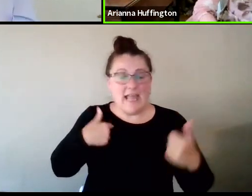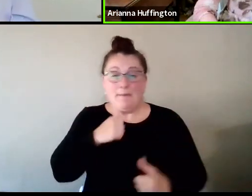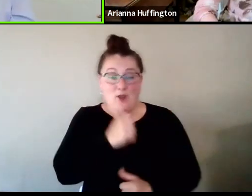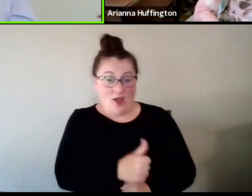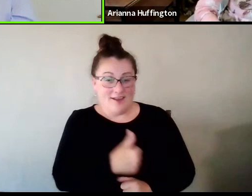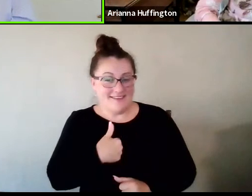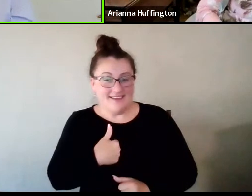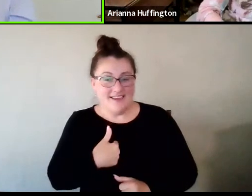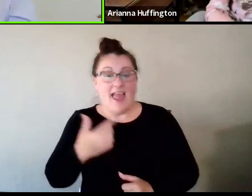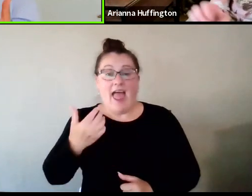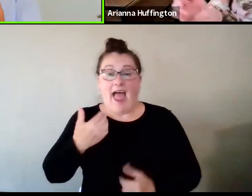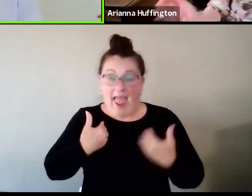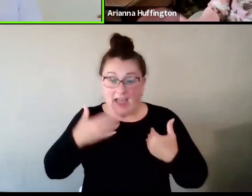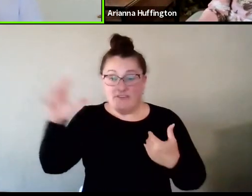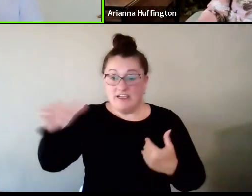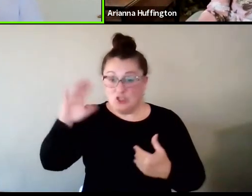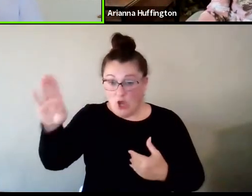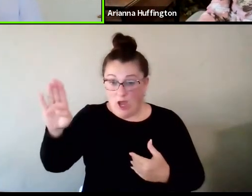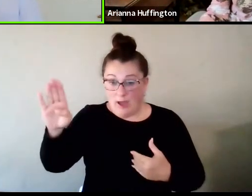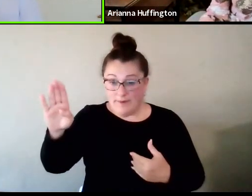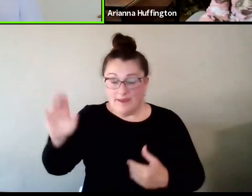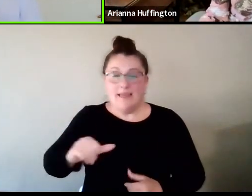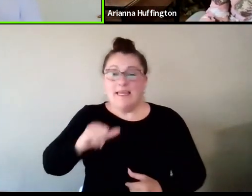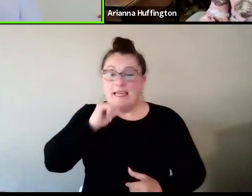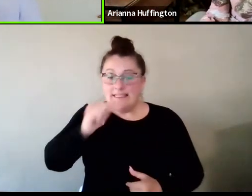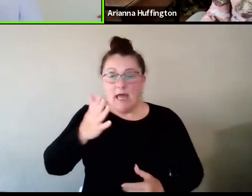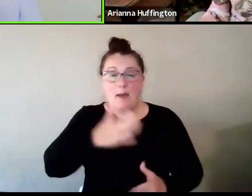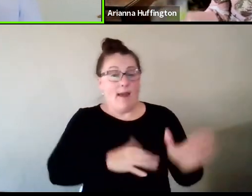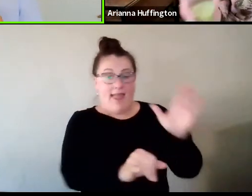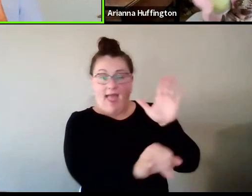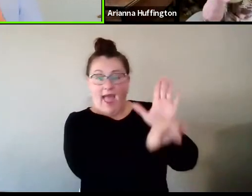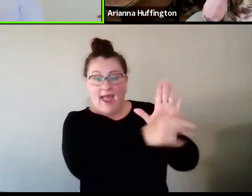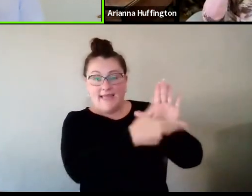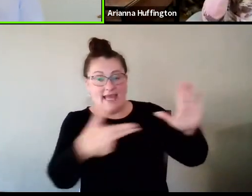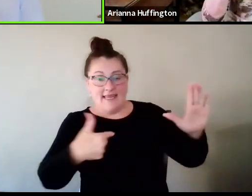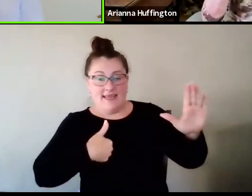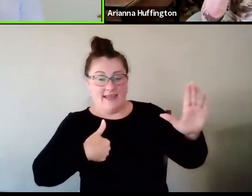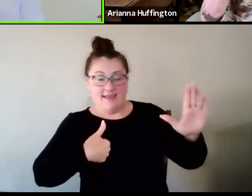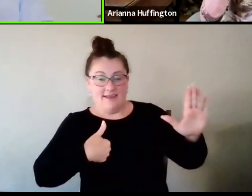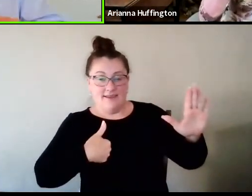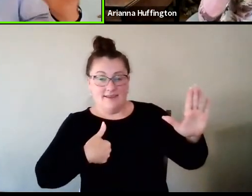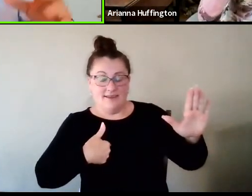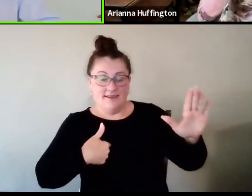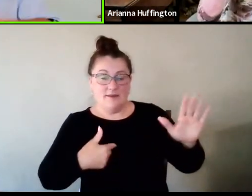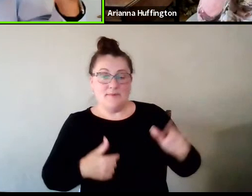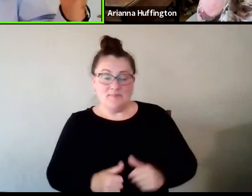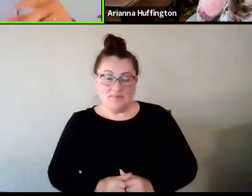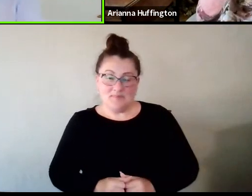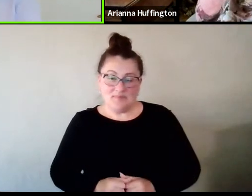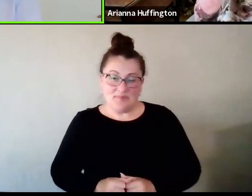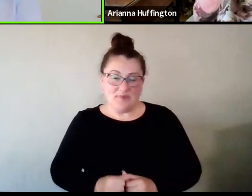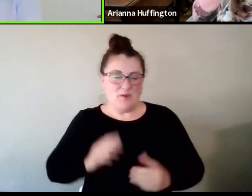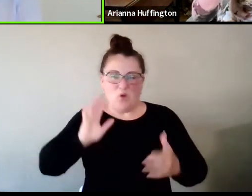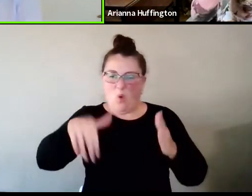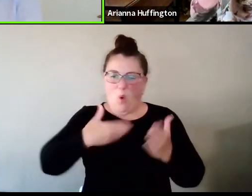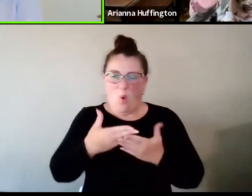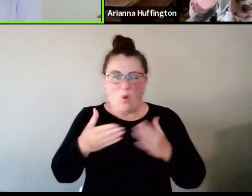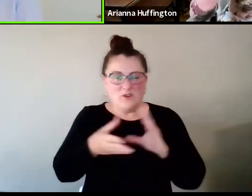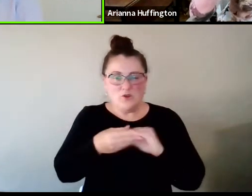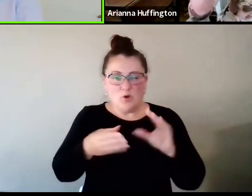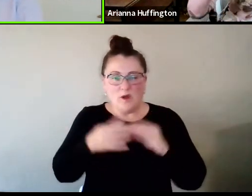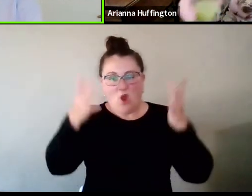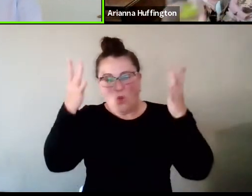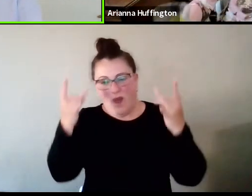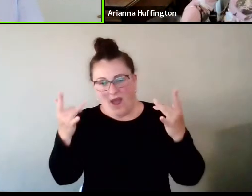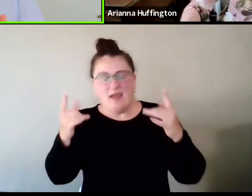I have this job, but that's not my identity. And so yeah. While I'm going to be, and there was a whole story about why I did this, but